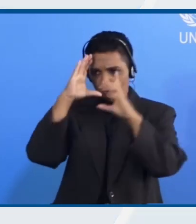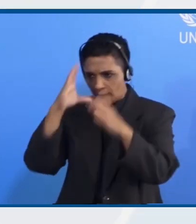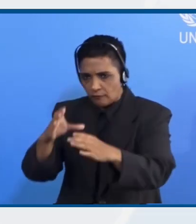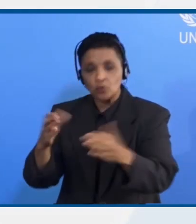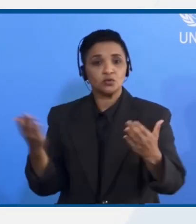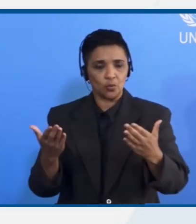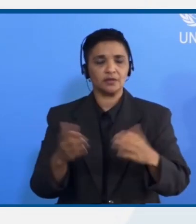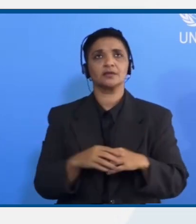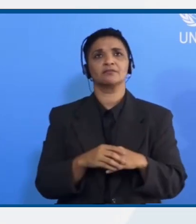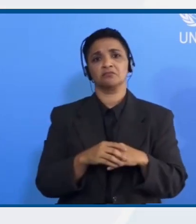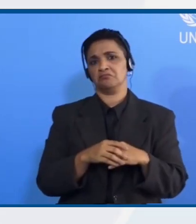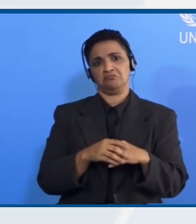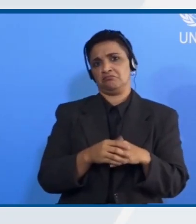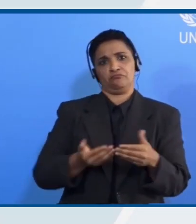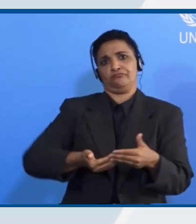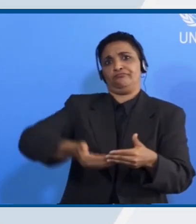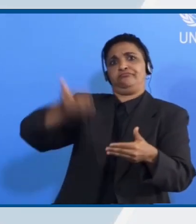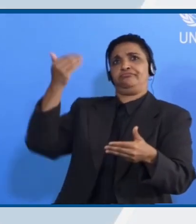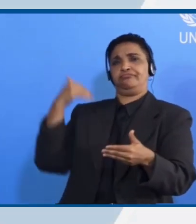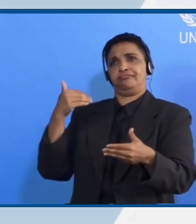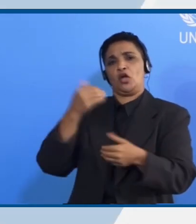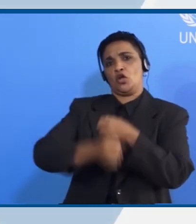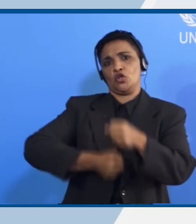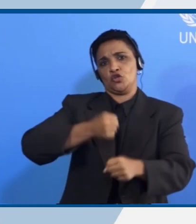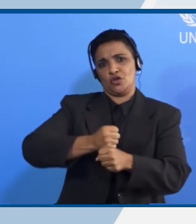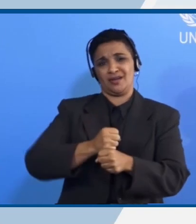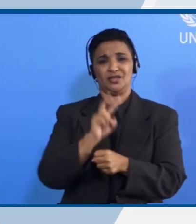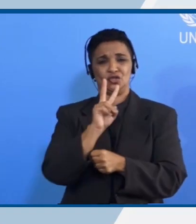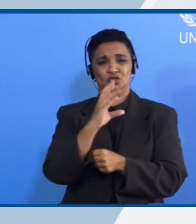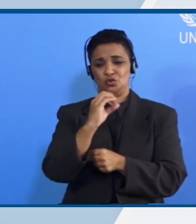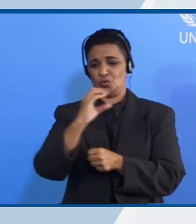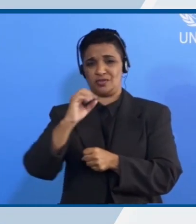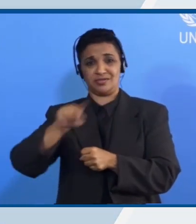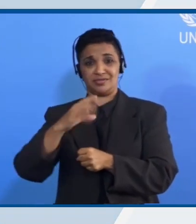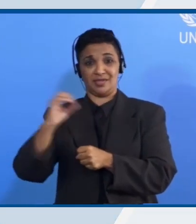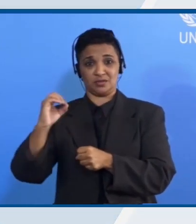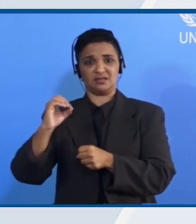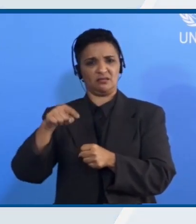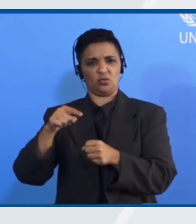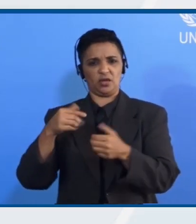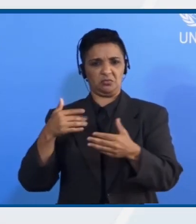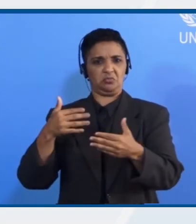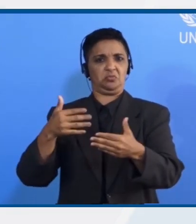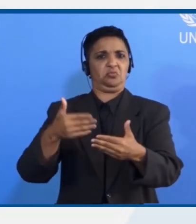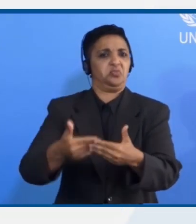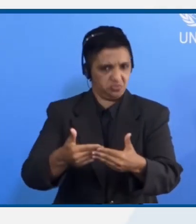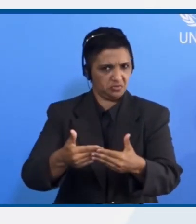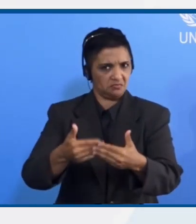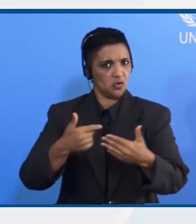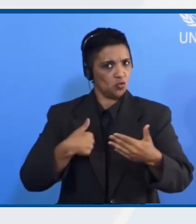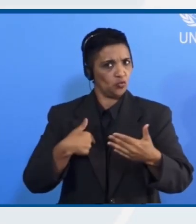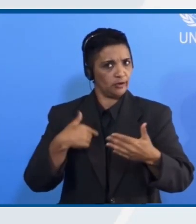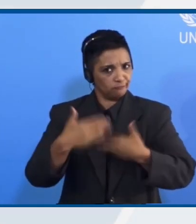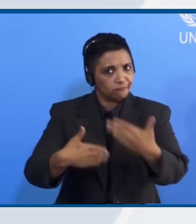in this way since beginning of the 2000s. So we have during time we